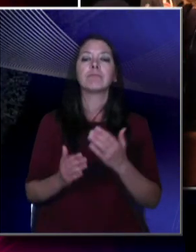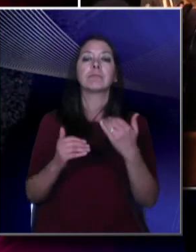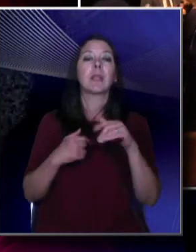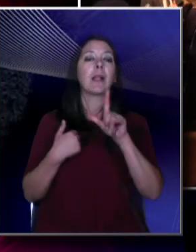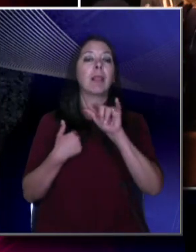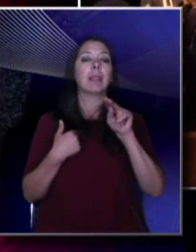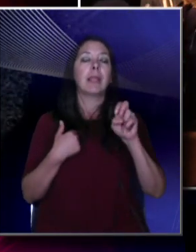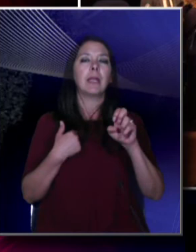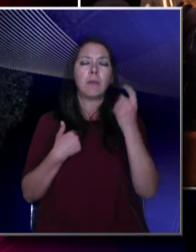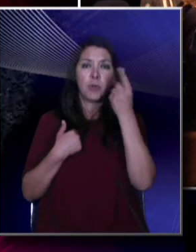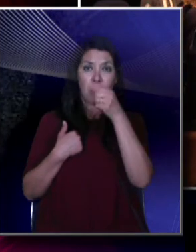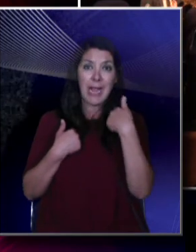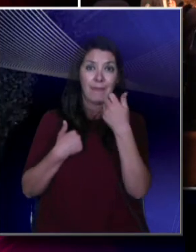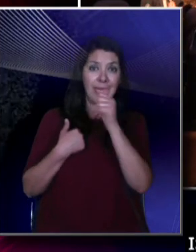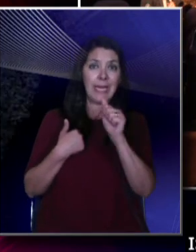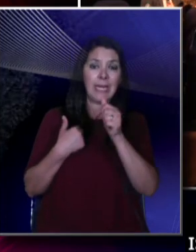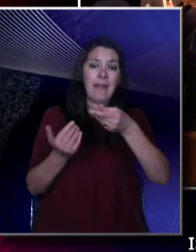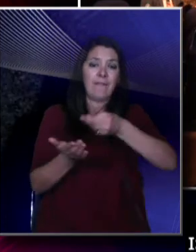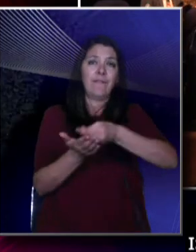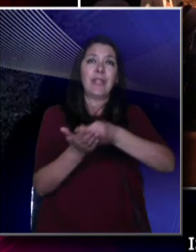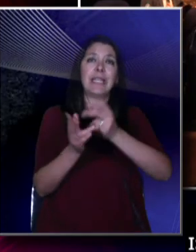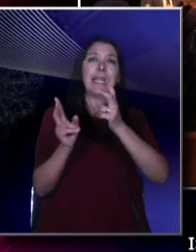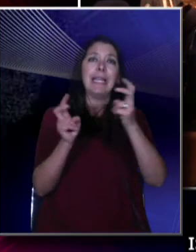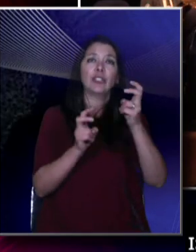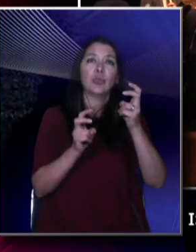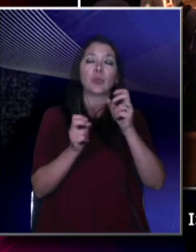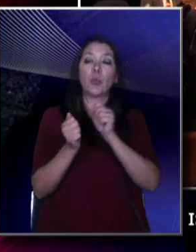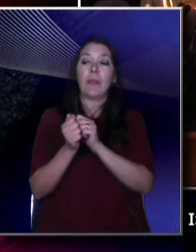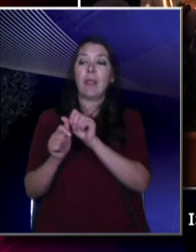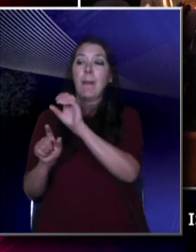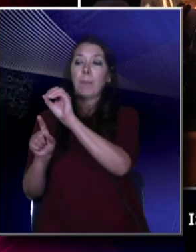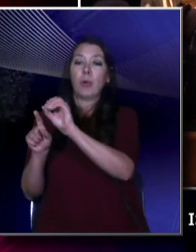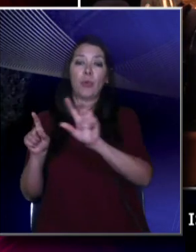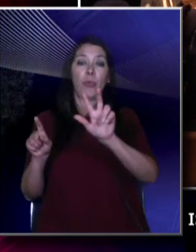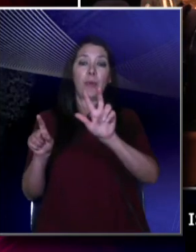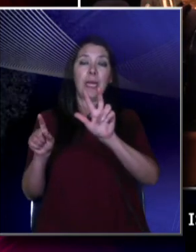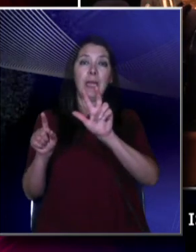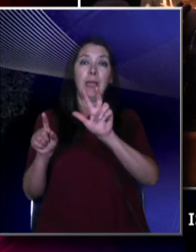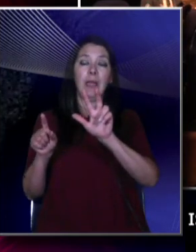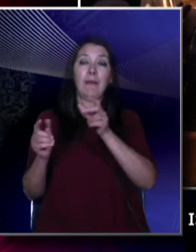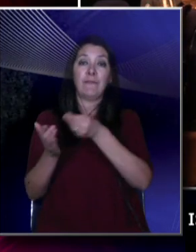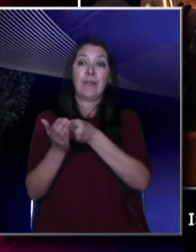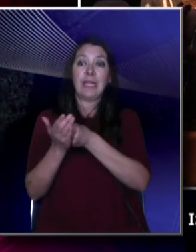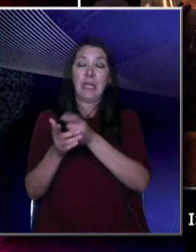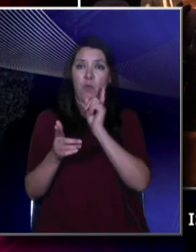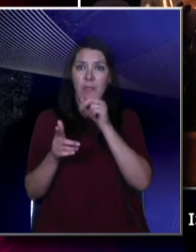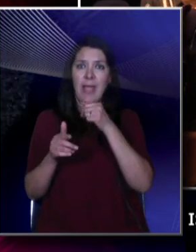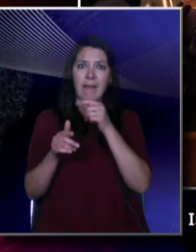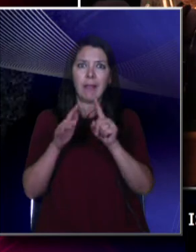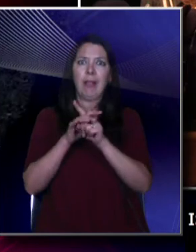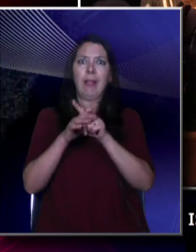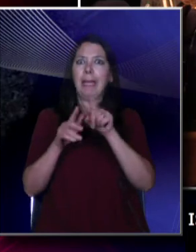funding issues with the Birth to 3 money that we got?